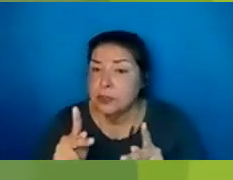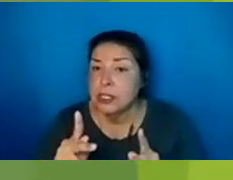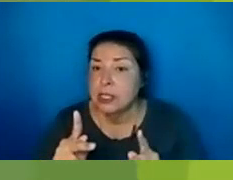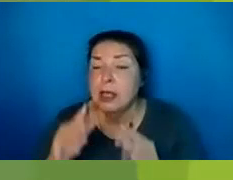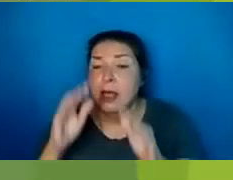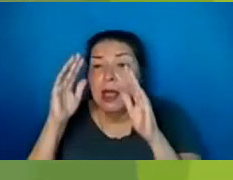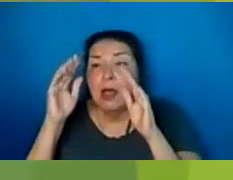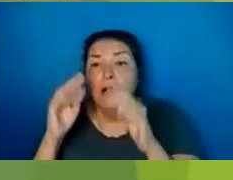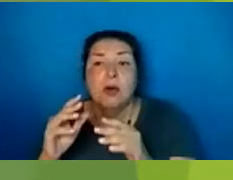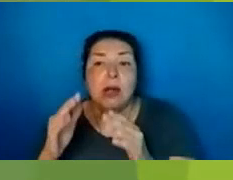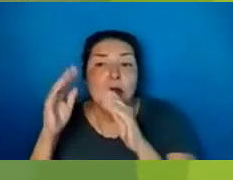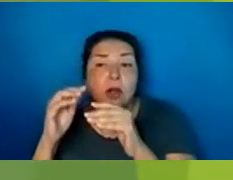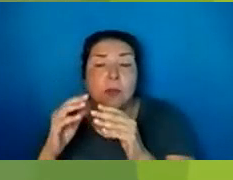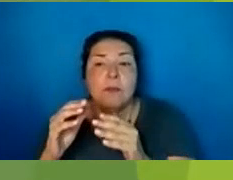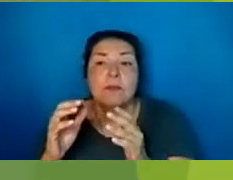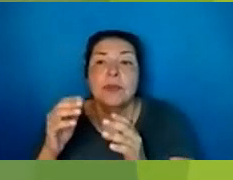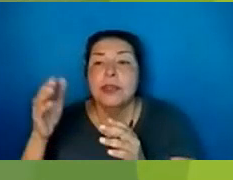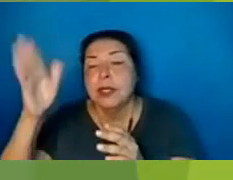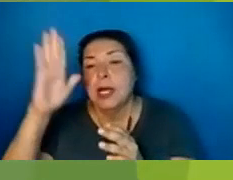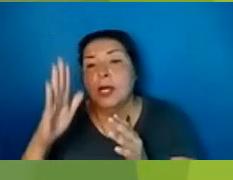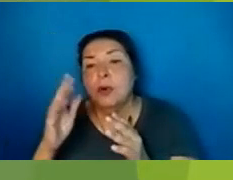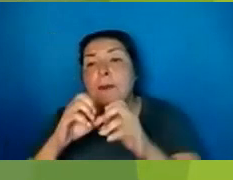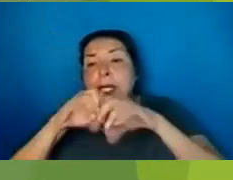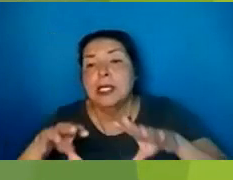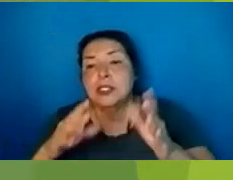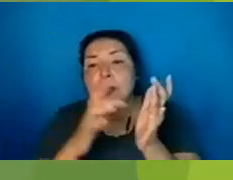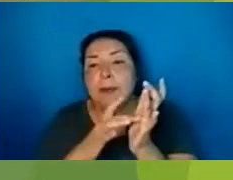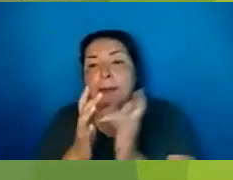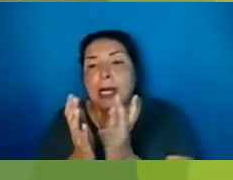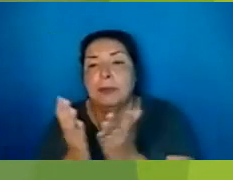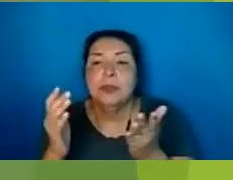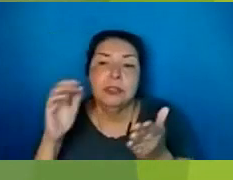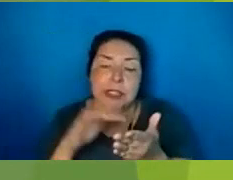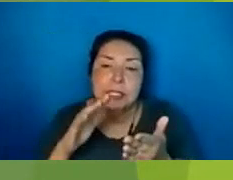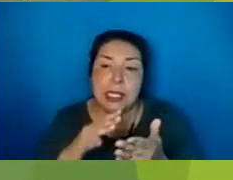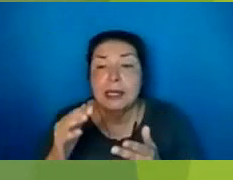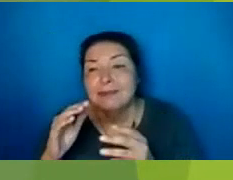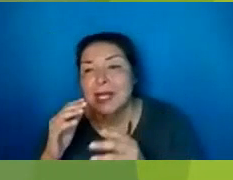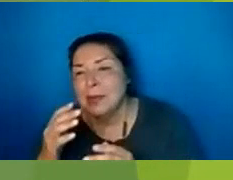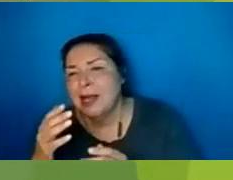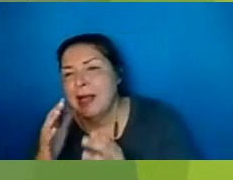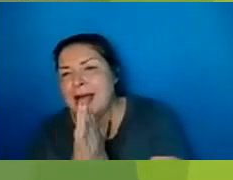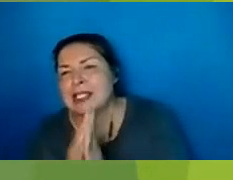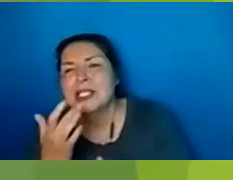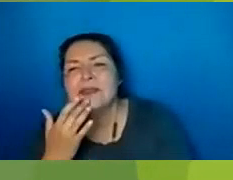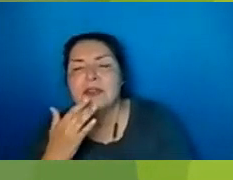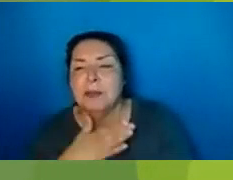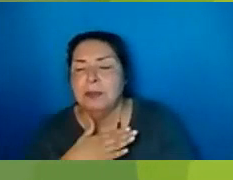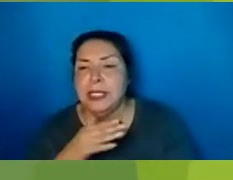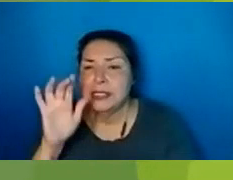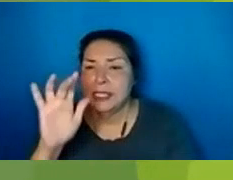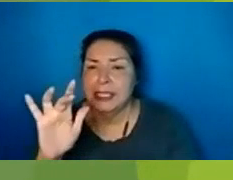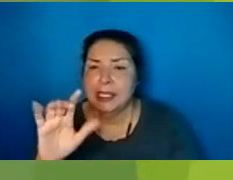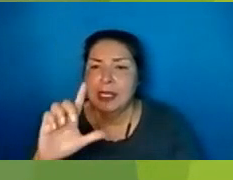your study. And I ask a favor of you, if you will, please hit the like button